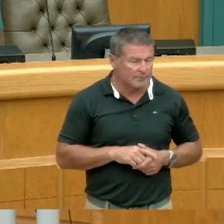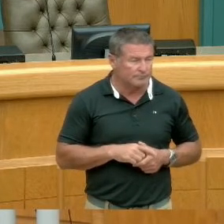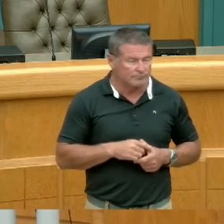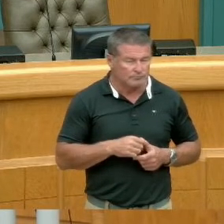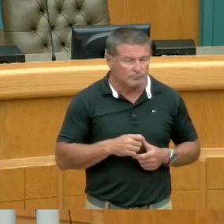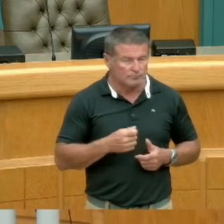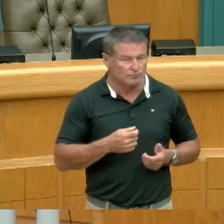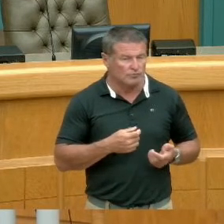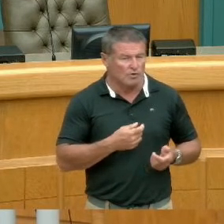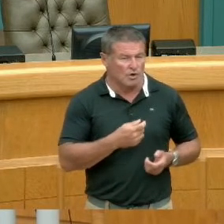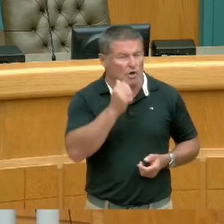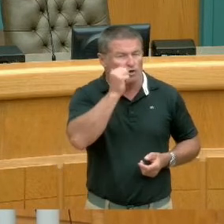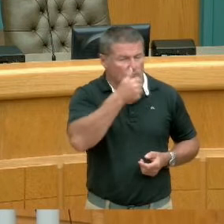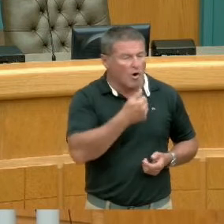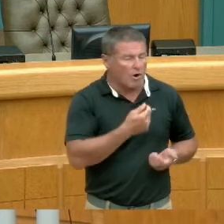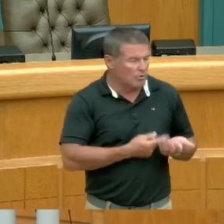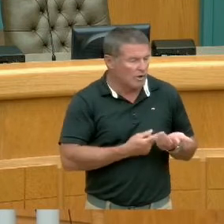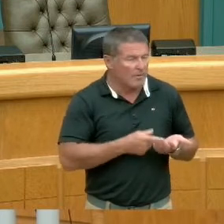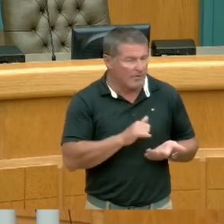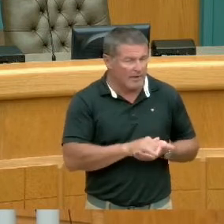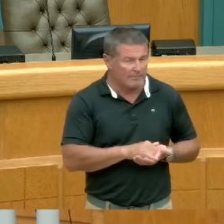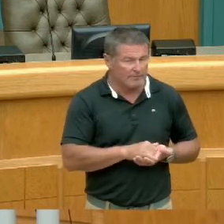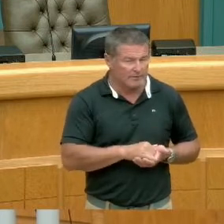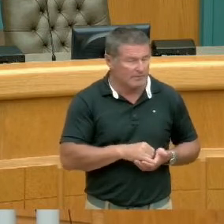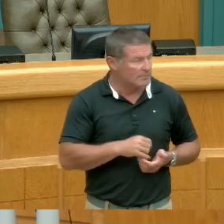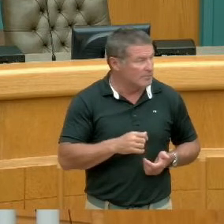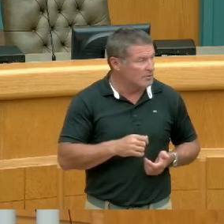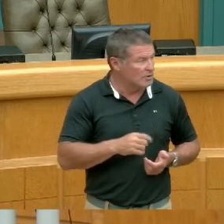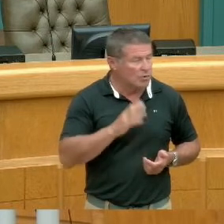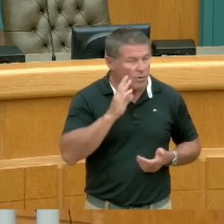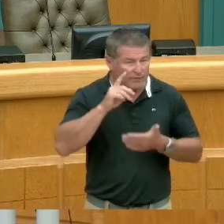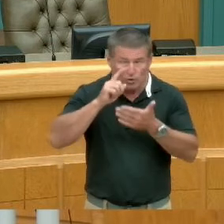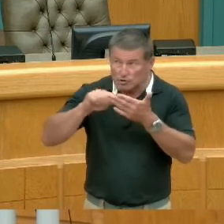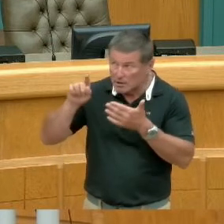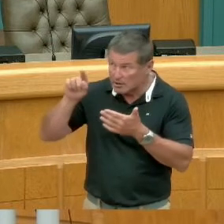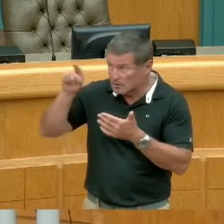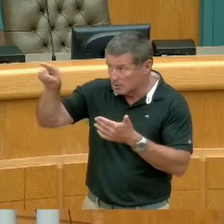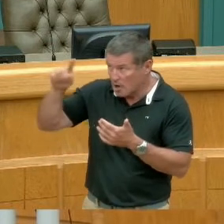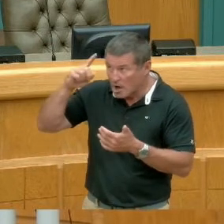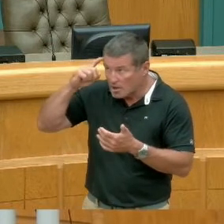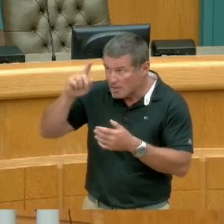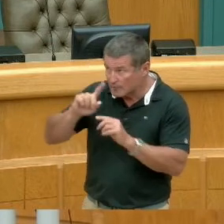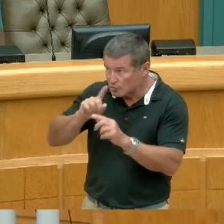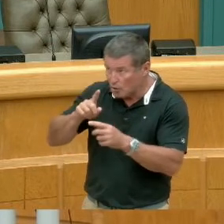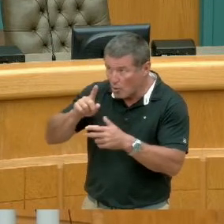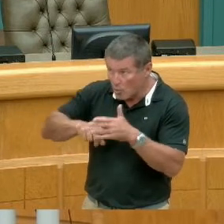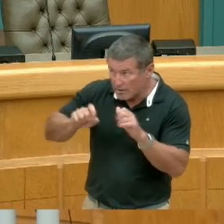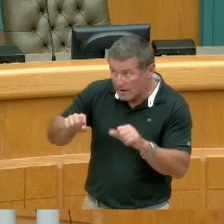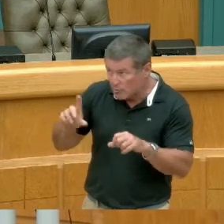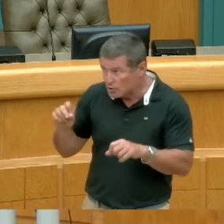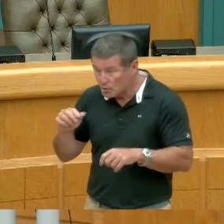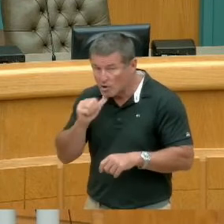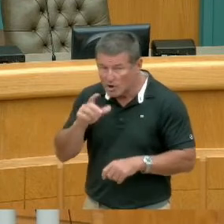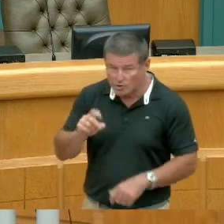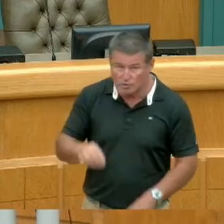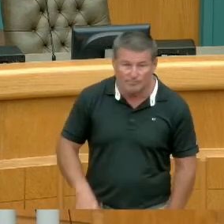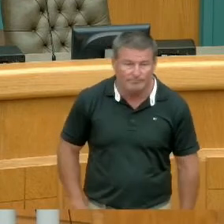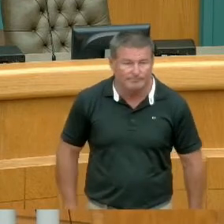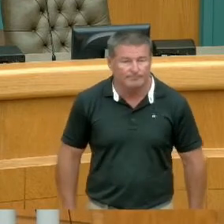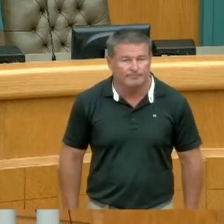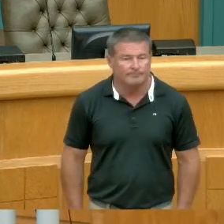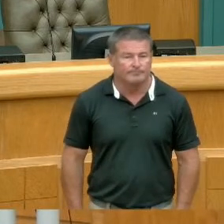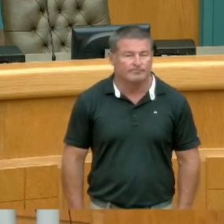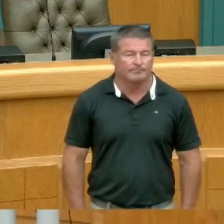at that for tomorrow and going forward. Okay. We've got to check the governor's orders too to see exactly what we can and can't do. Thank you.